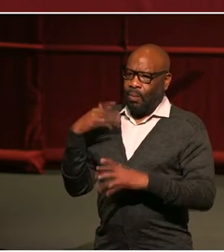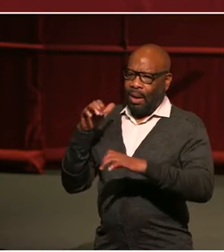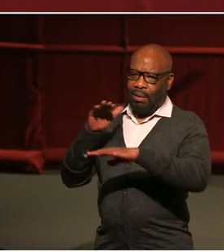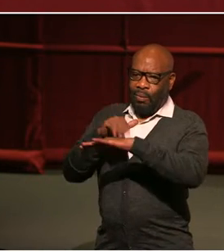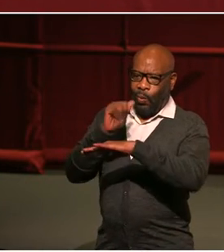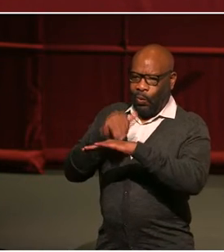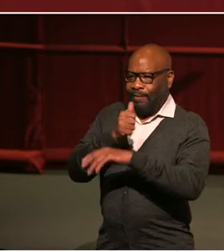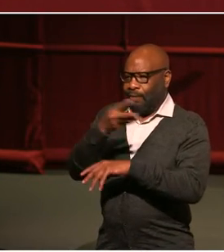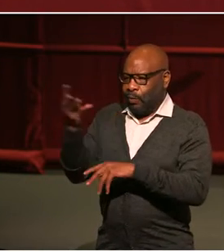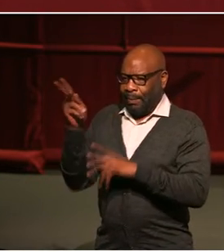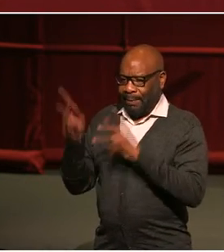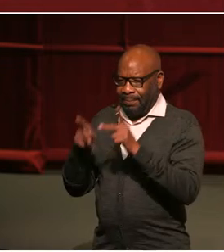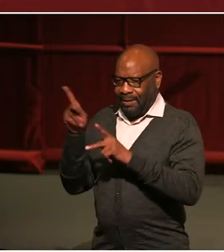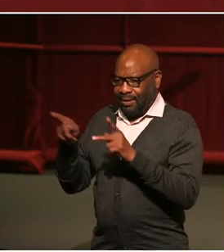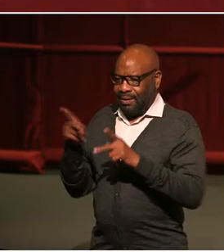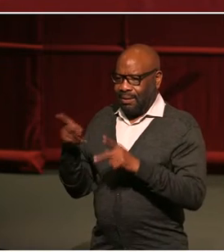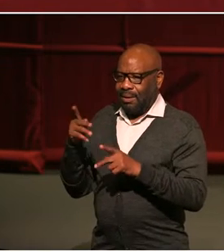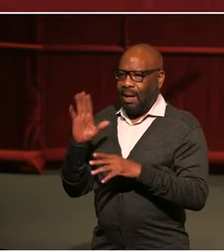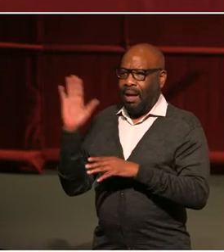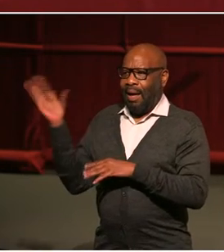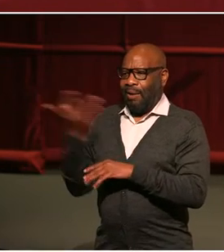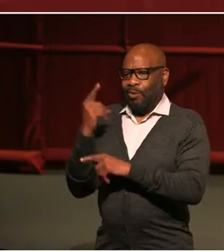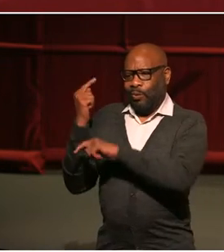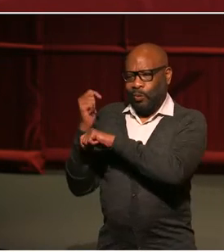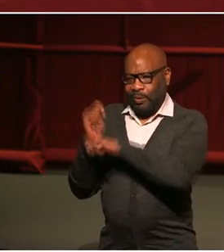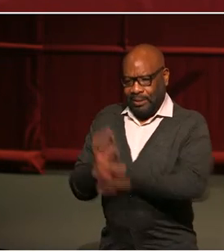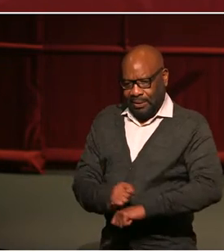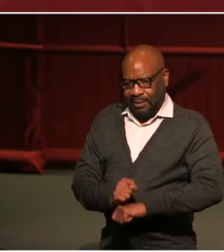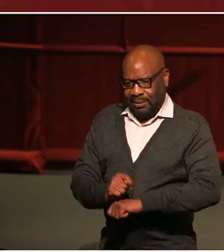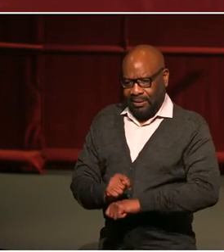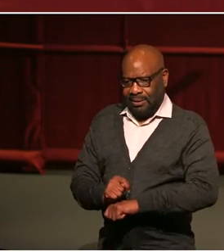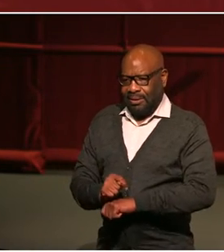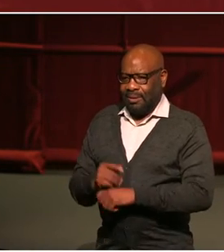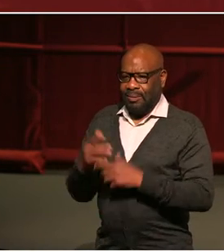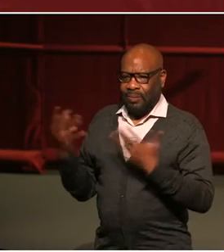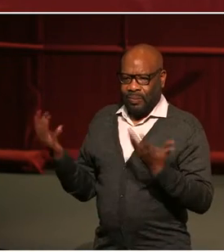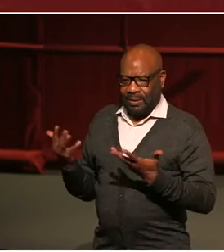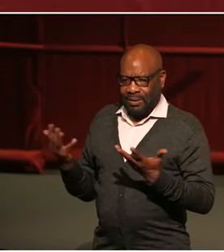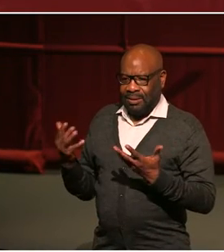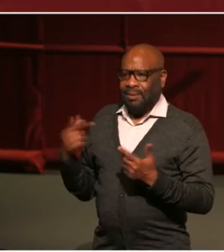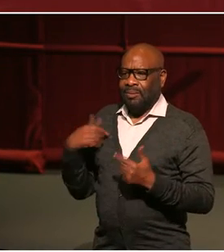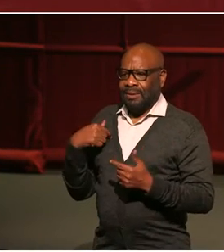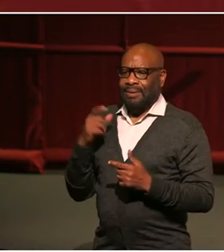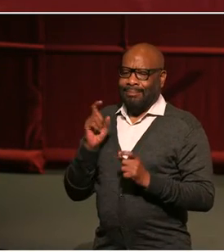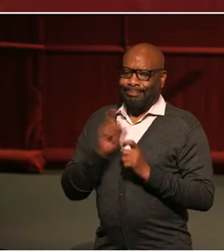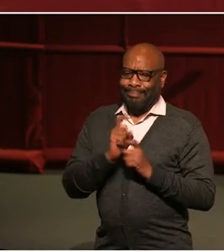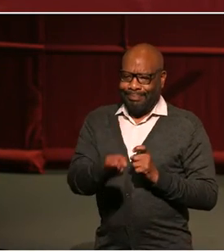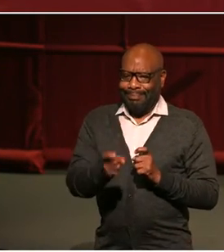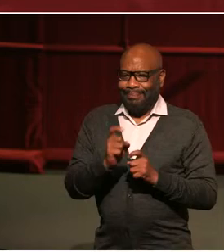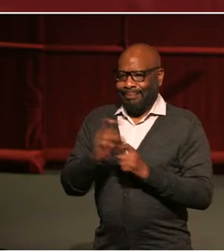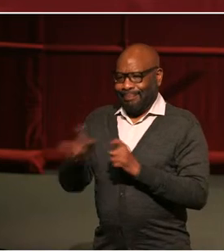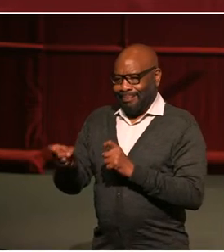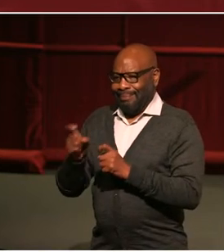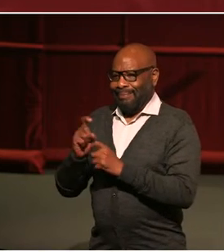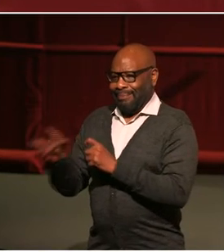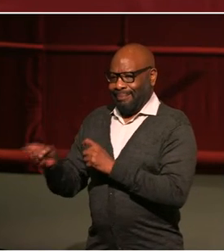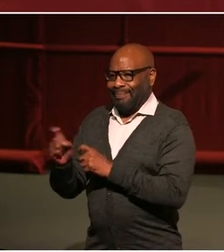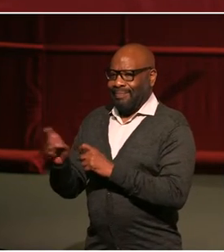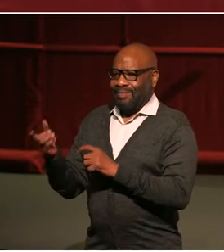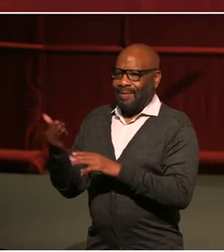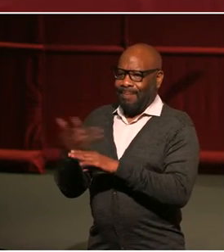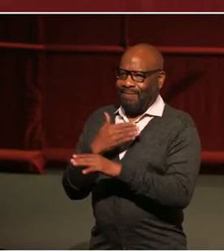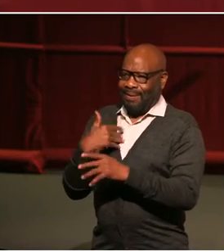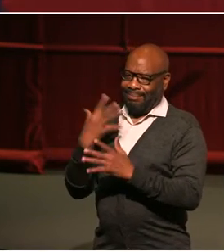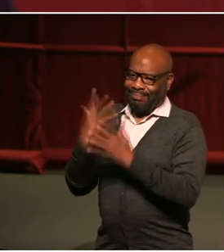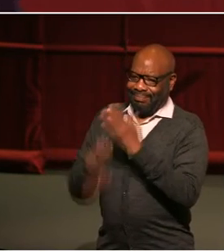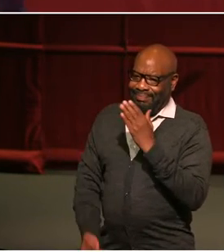to, you know, honored ones. And I think the first person is going to be